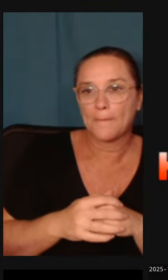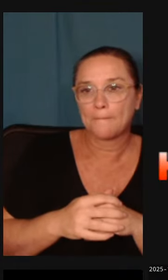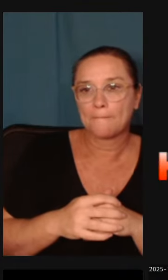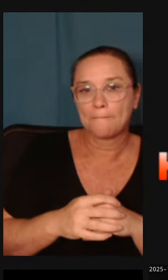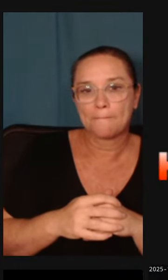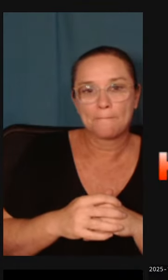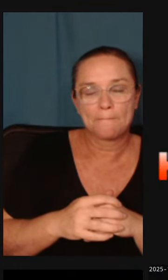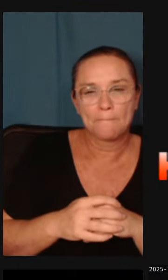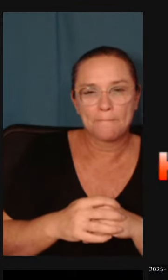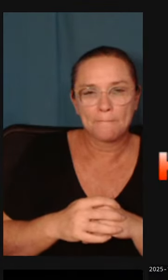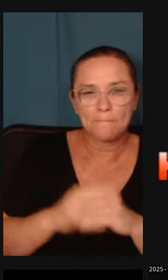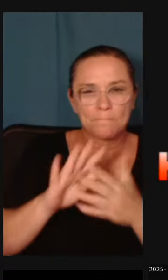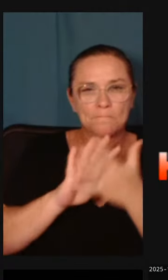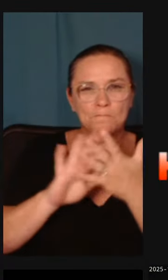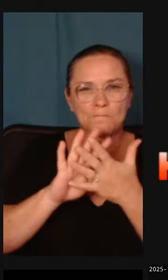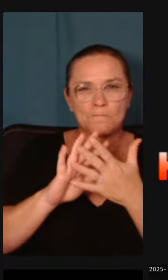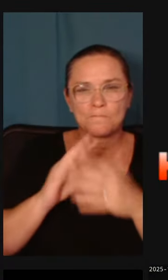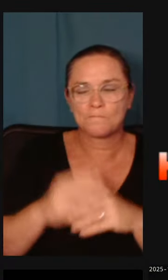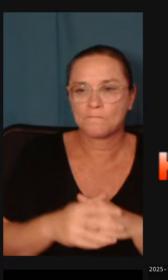too.